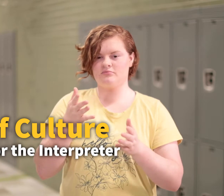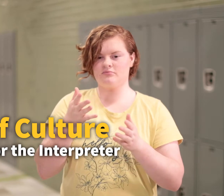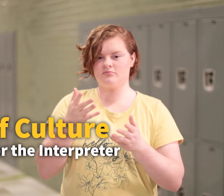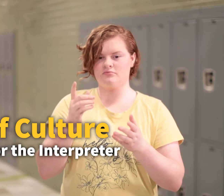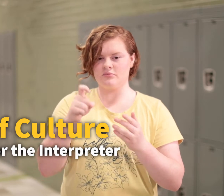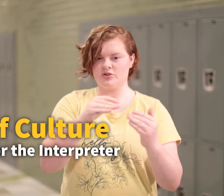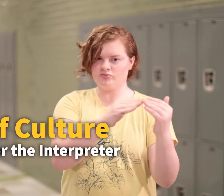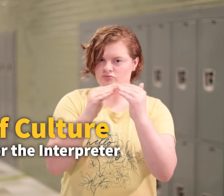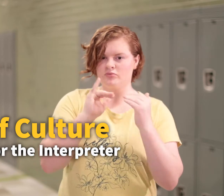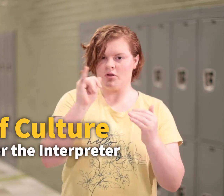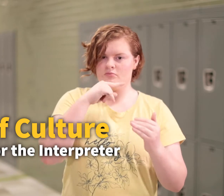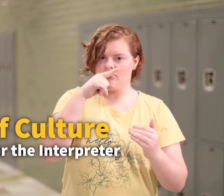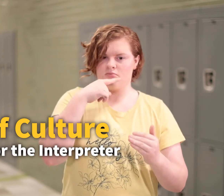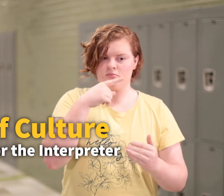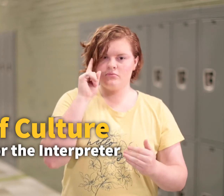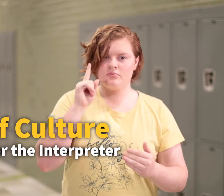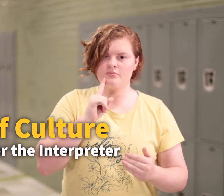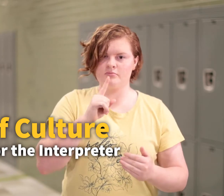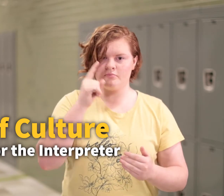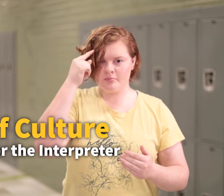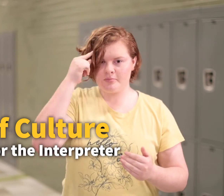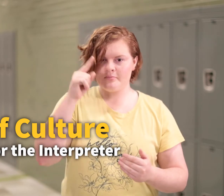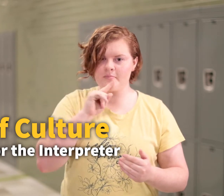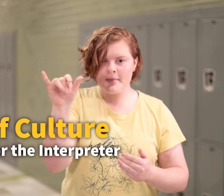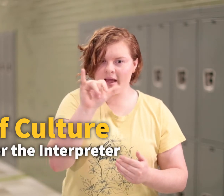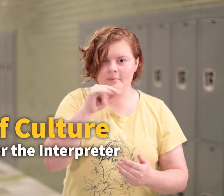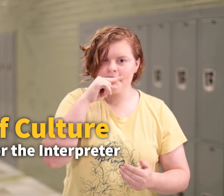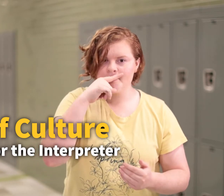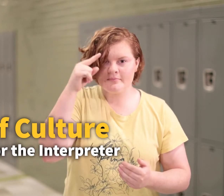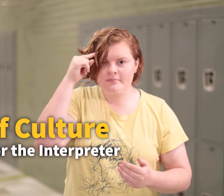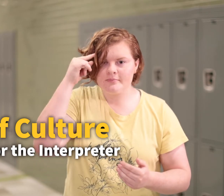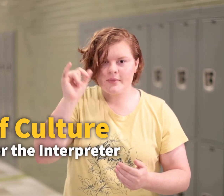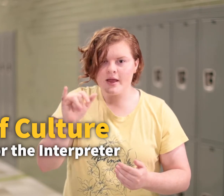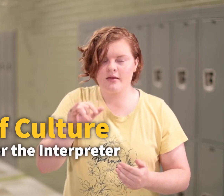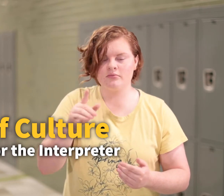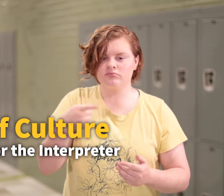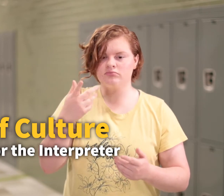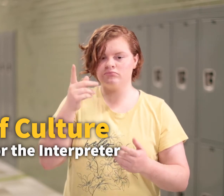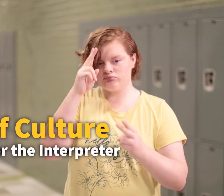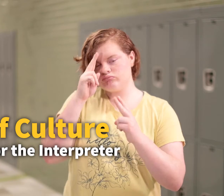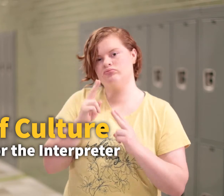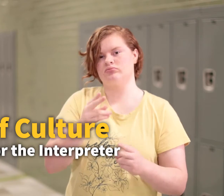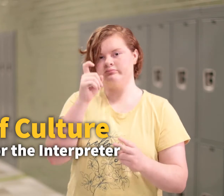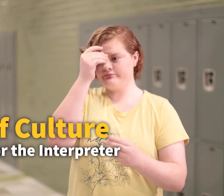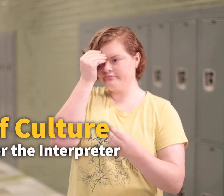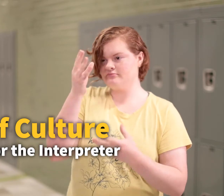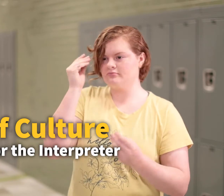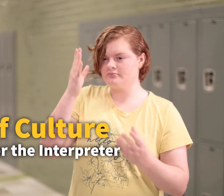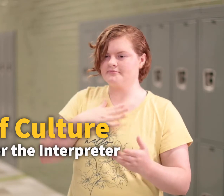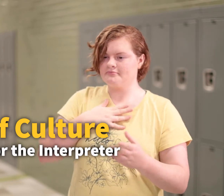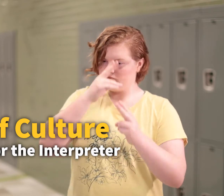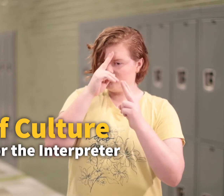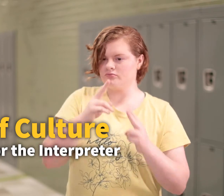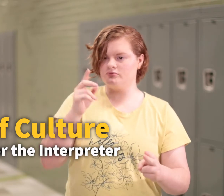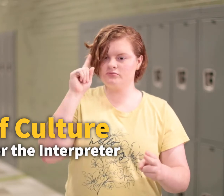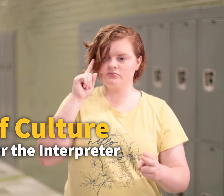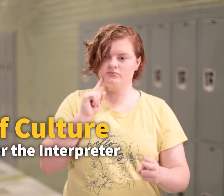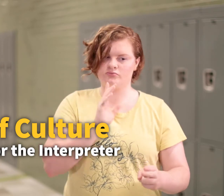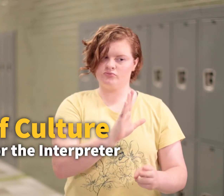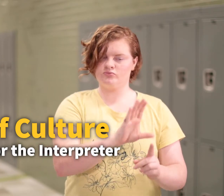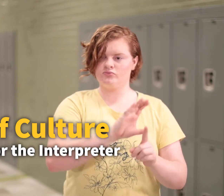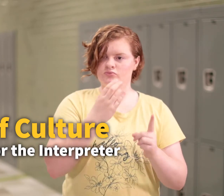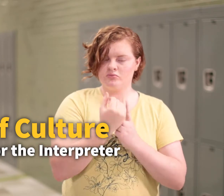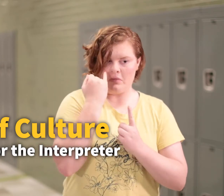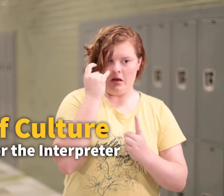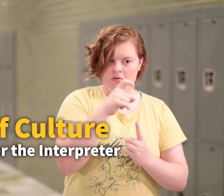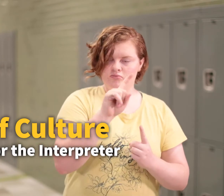necessary. Just treat us as equal to our hearing peers. It doesn't matter that we're deaf. Just make sure that you are respecting